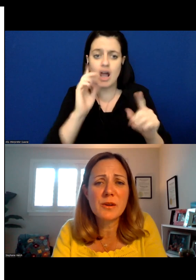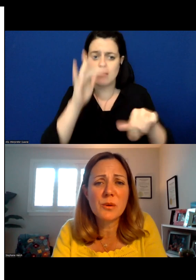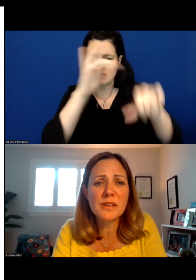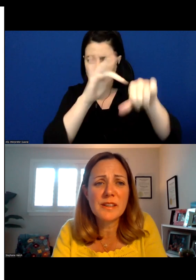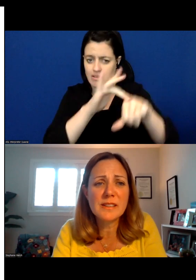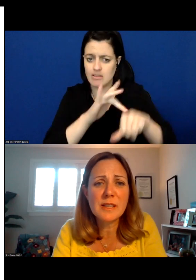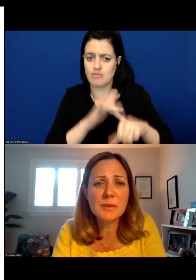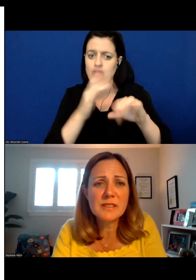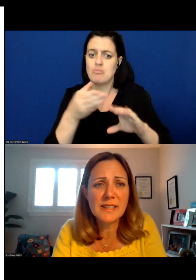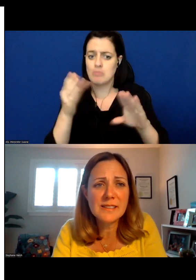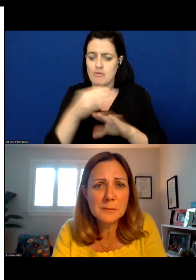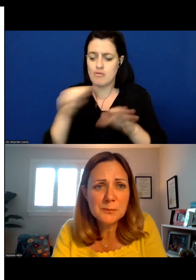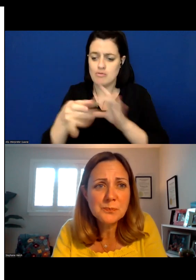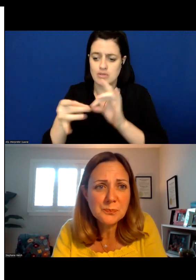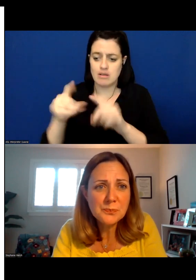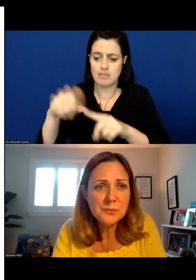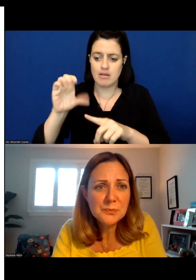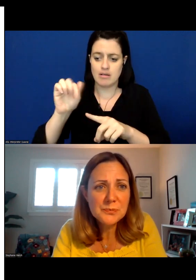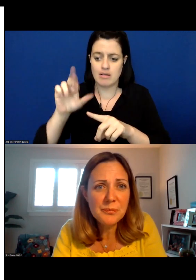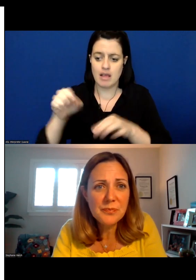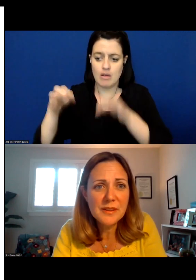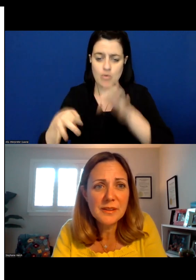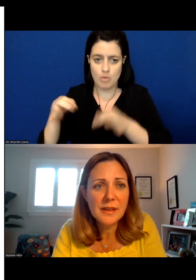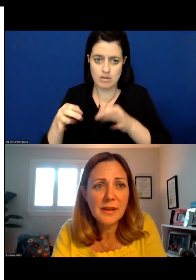go into Care Court in the next couple of slides.